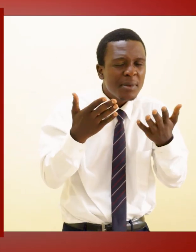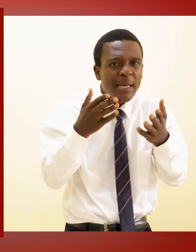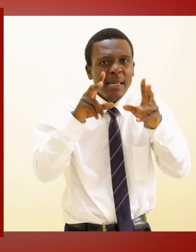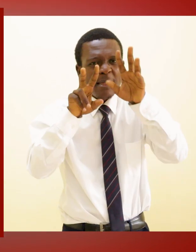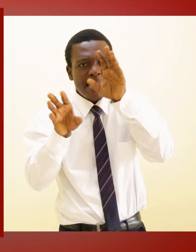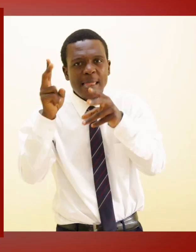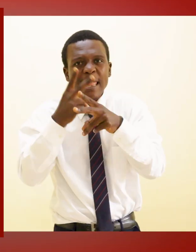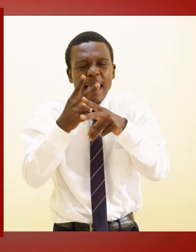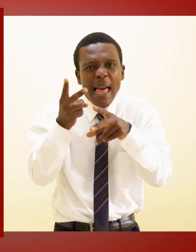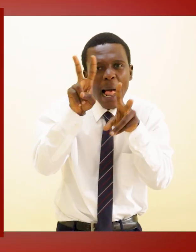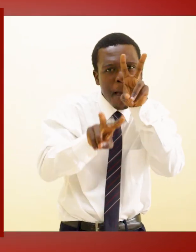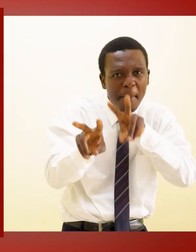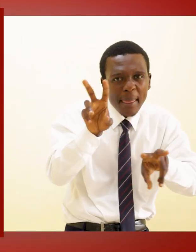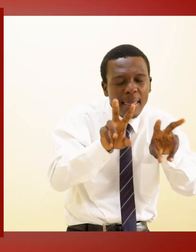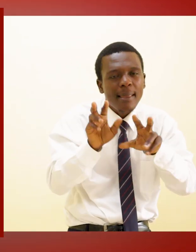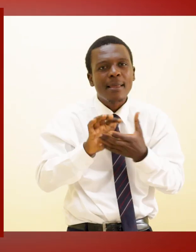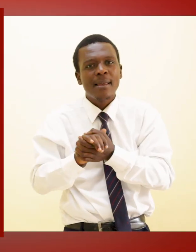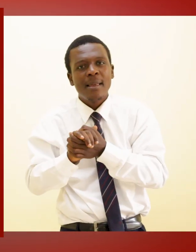appropriate therapy,